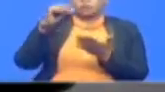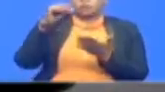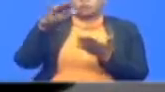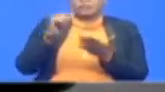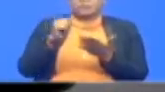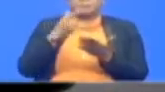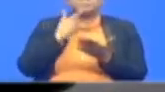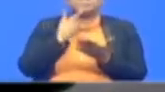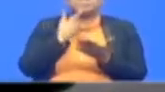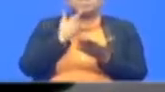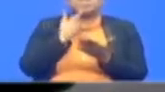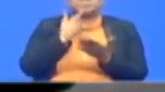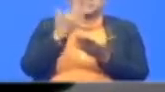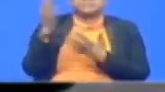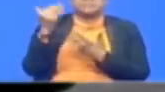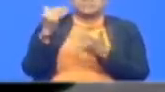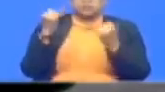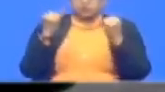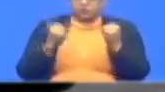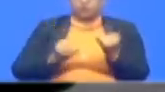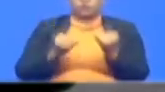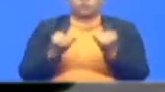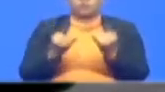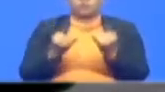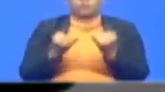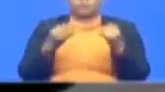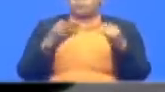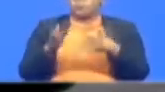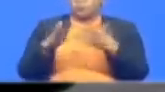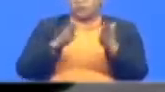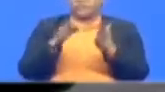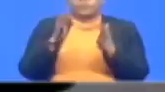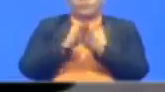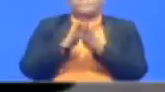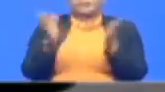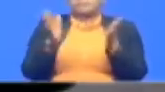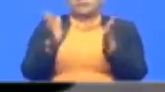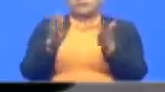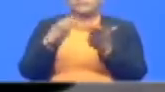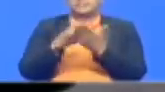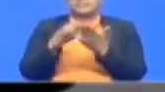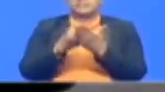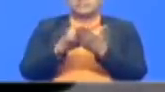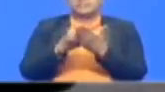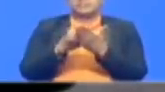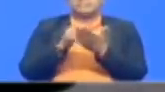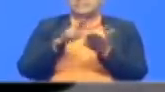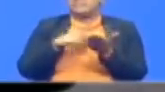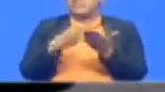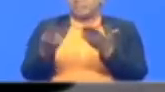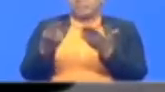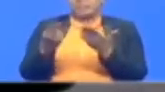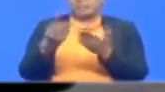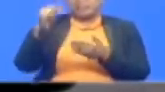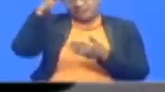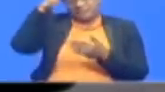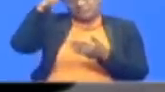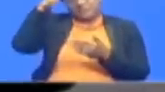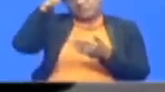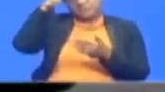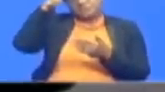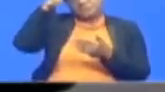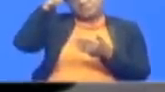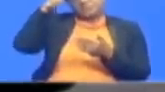what he's expecting, new loopholes for theft of public funds by failed incompetent government.